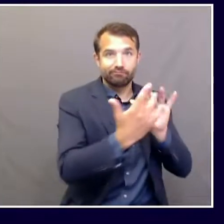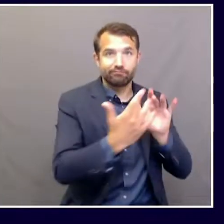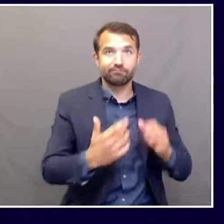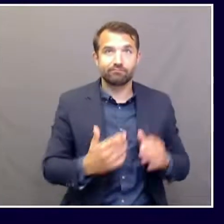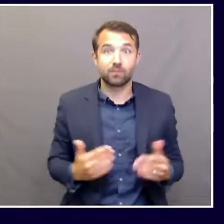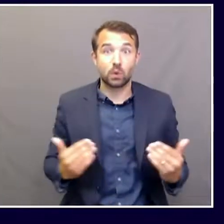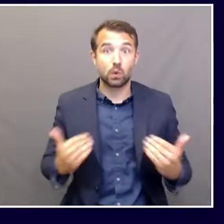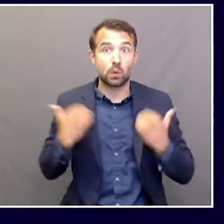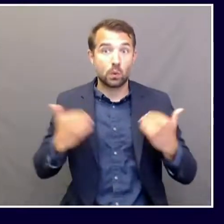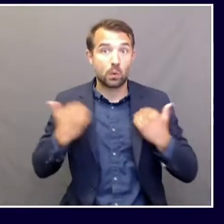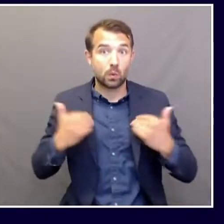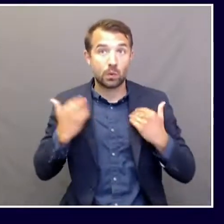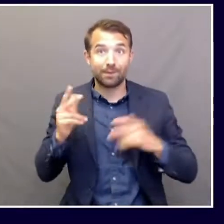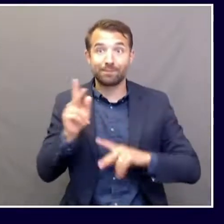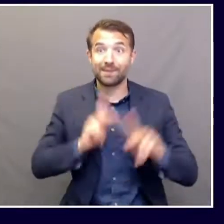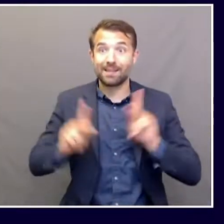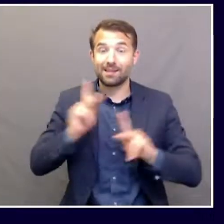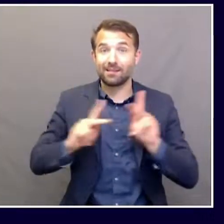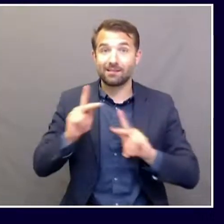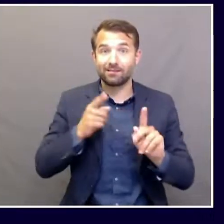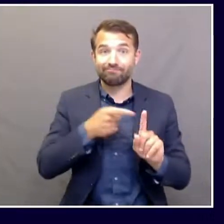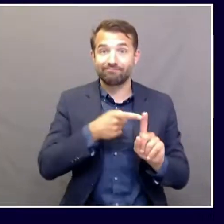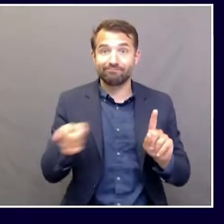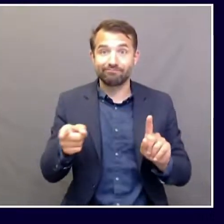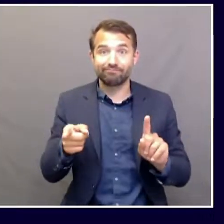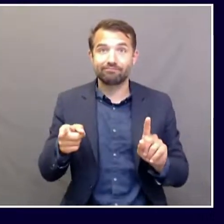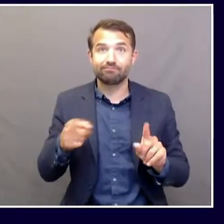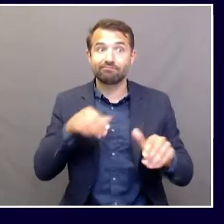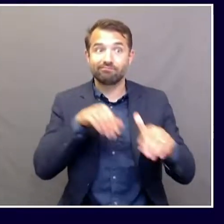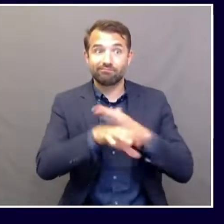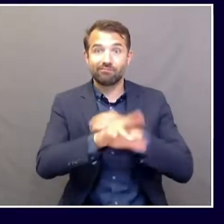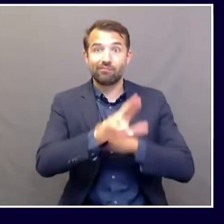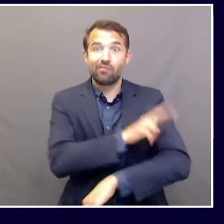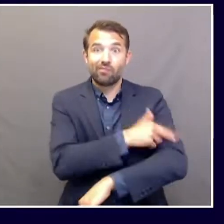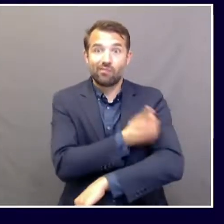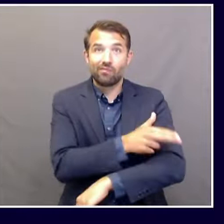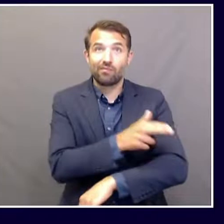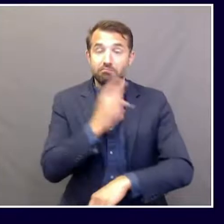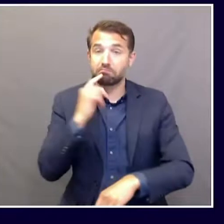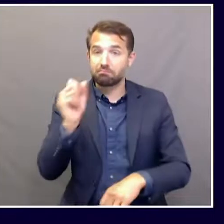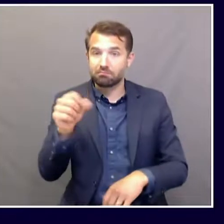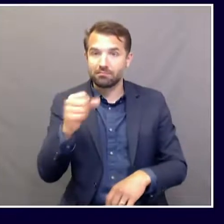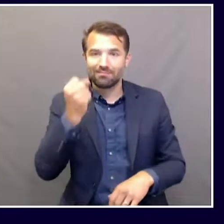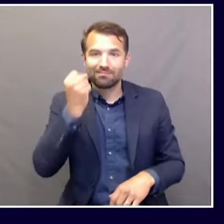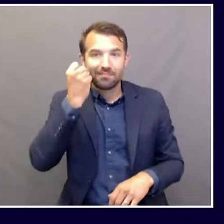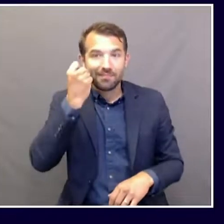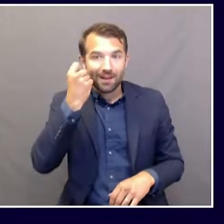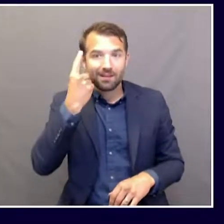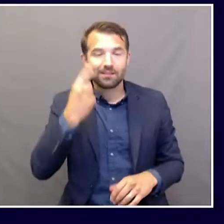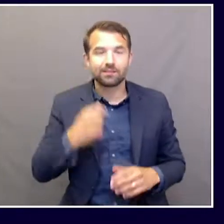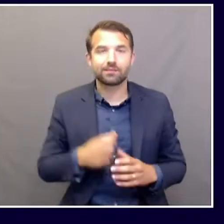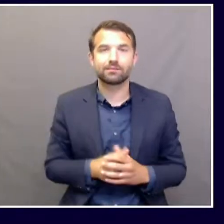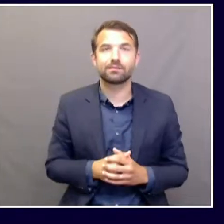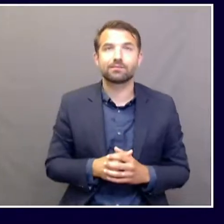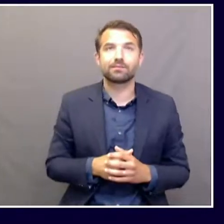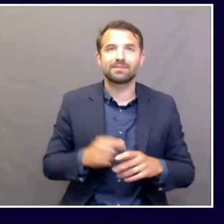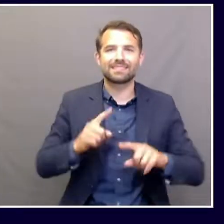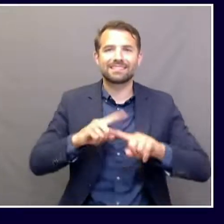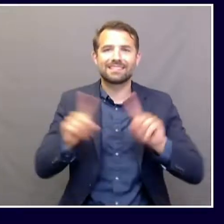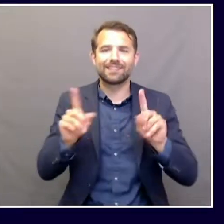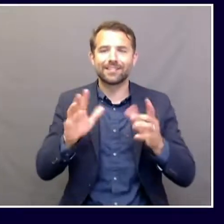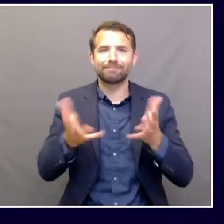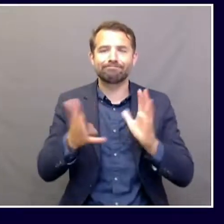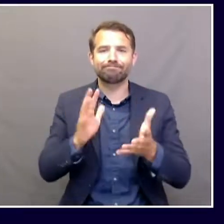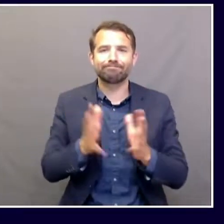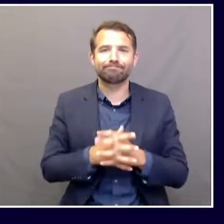hospitalized at the same rate as older folks are. But when folks are vaccinated and they're younger, they're ill.